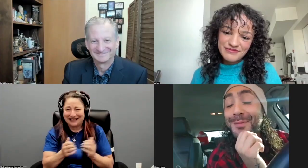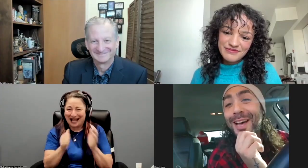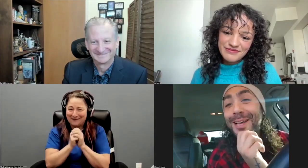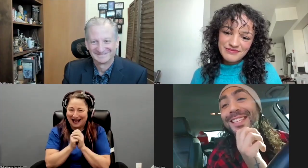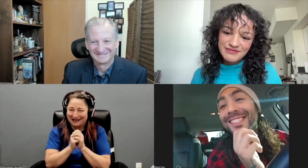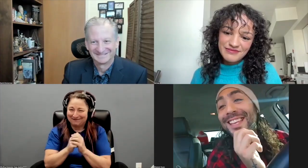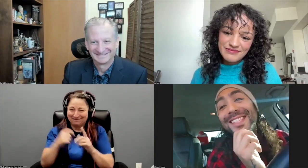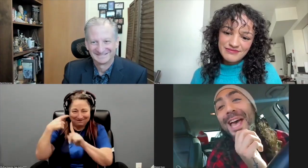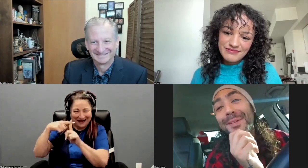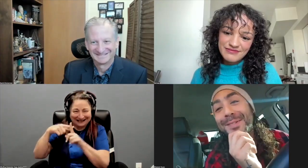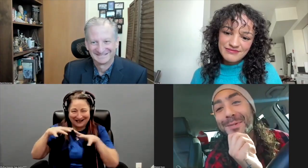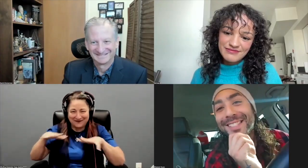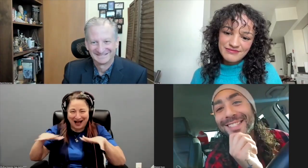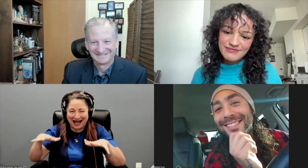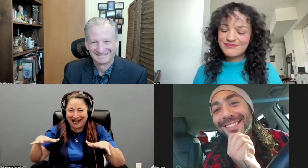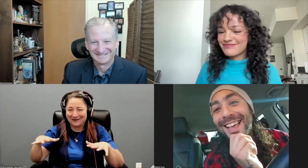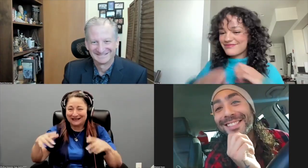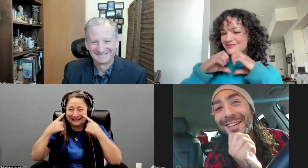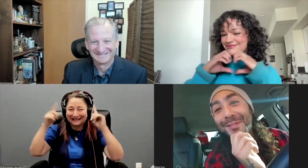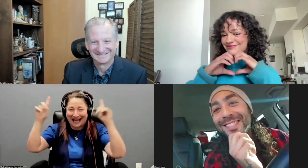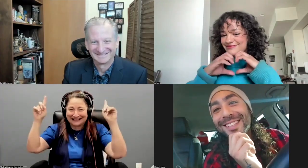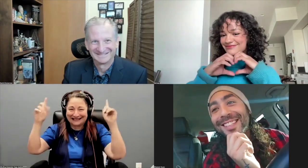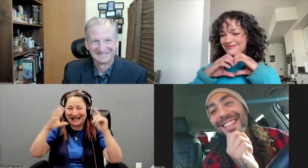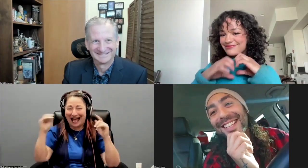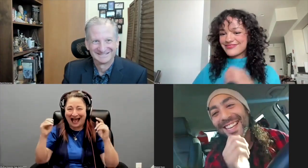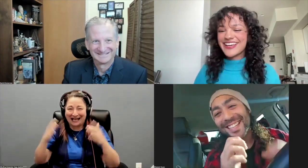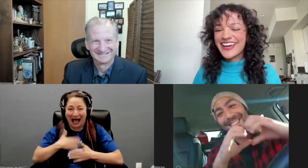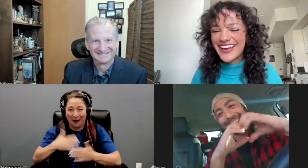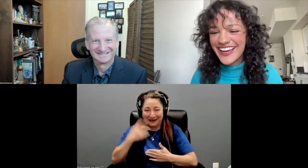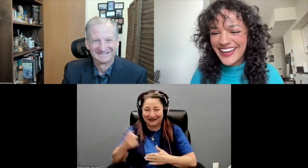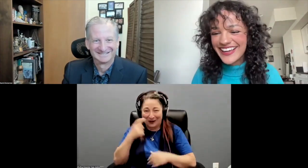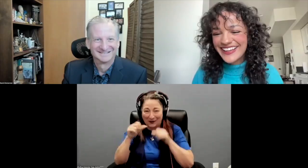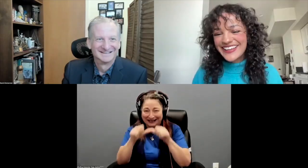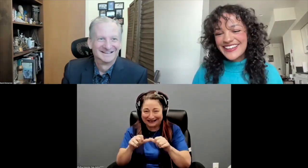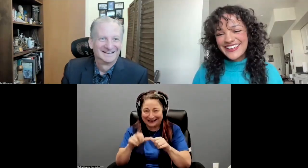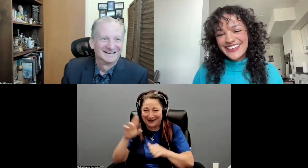positive vibes, success, and happiness always. Hashtag Ralphie C.